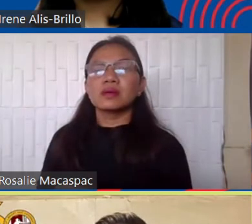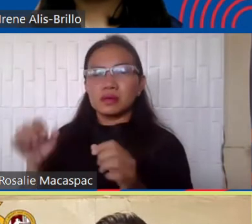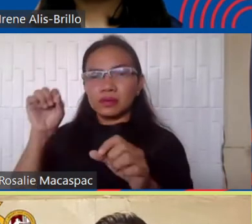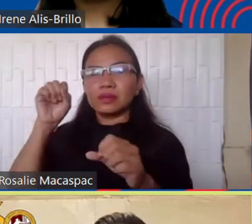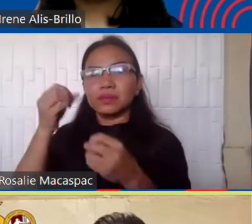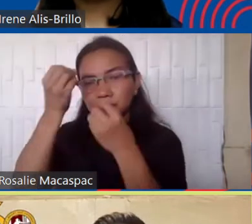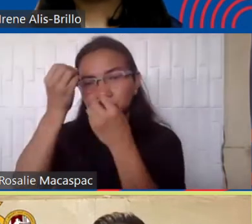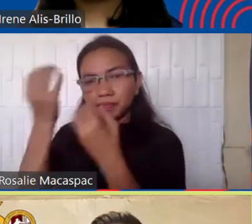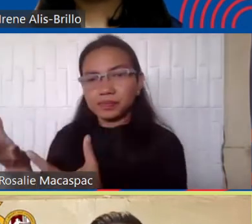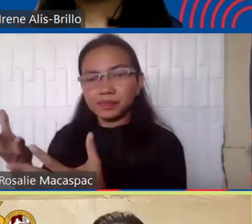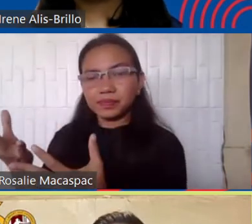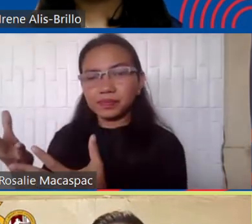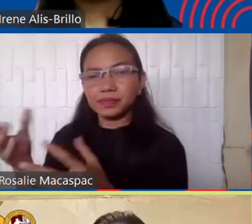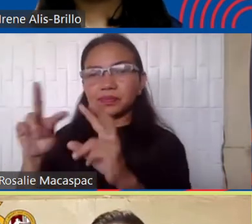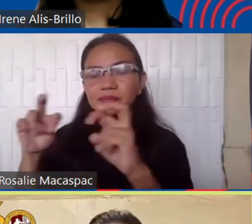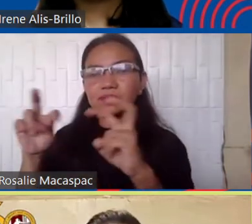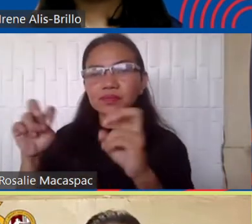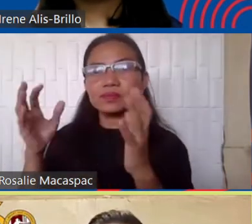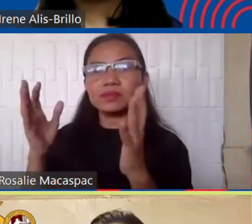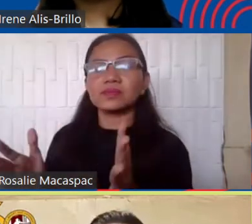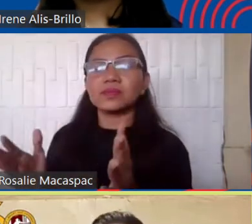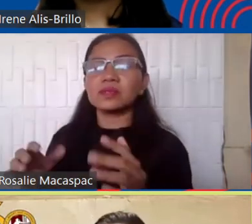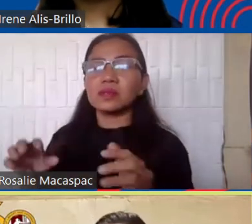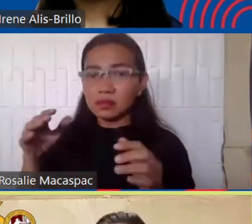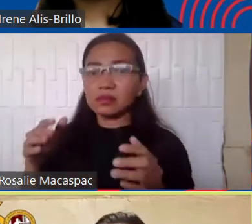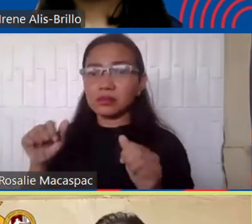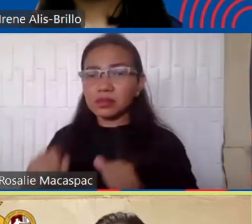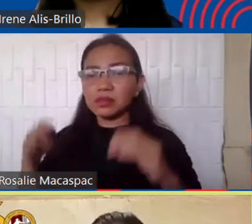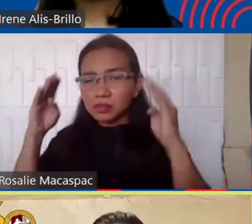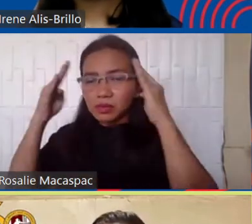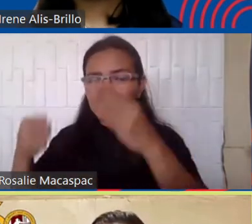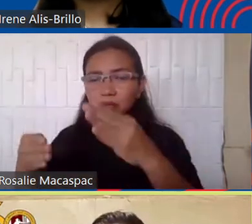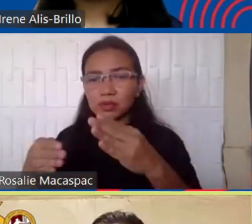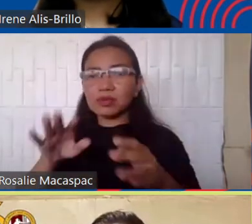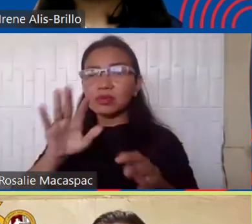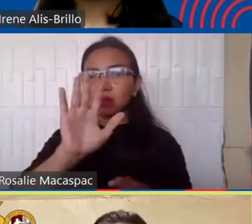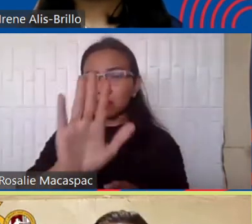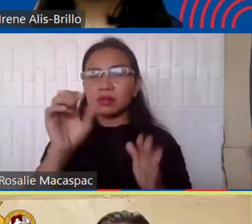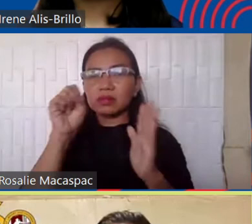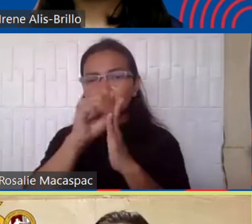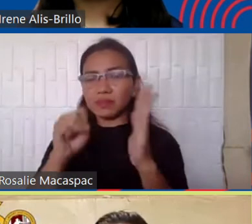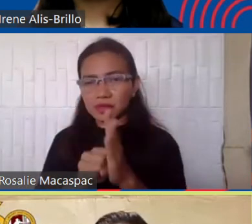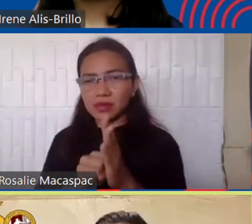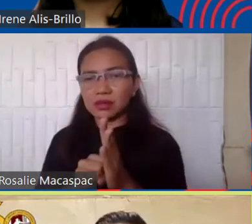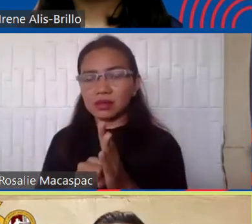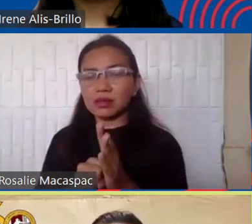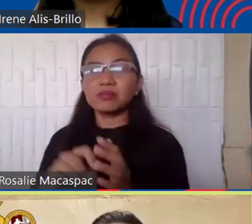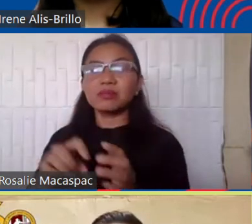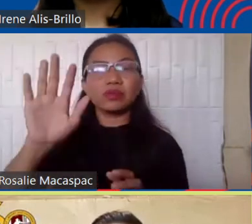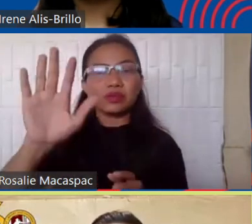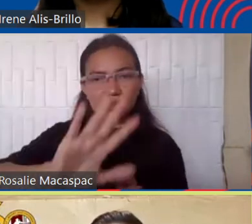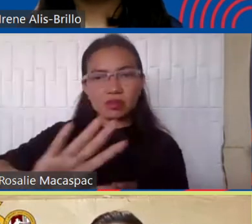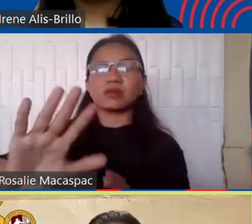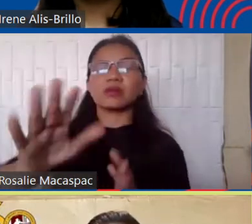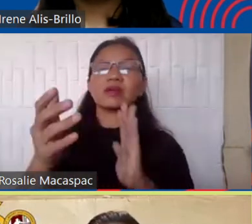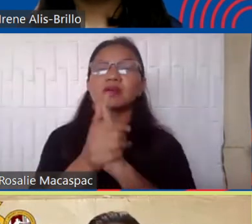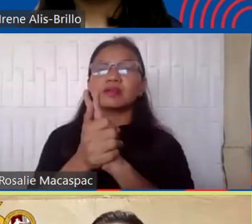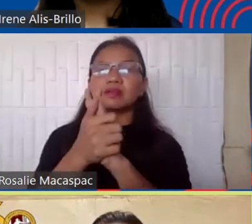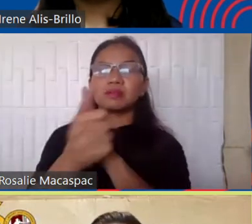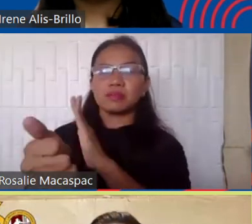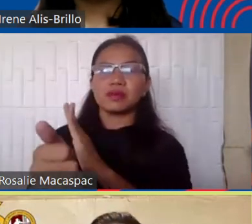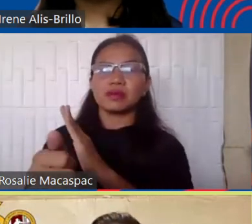inform our research, you can just focus on your subject matter, because that's, you're an expert on that. But in terms